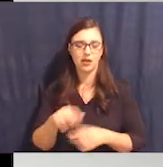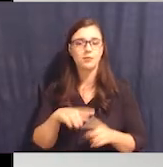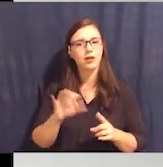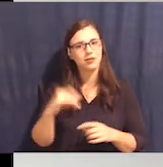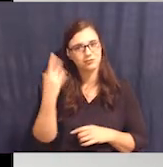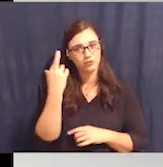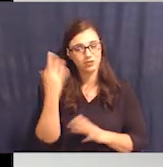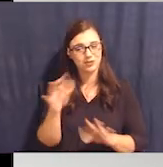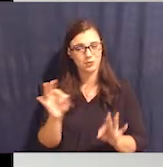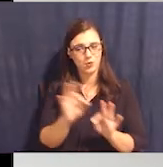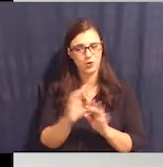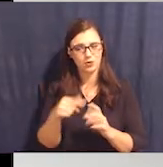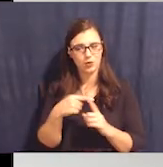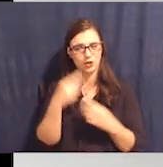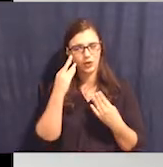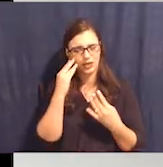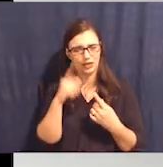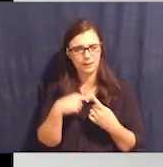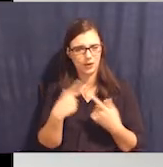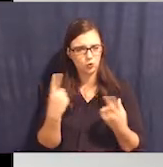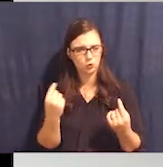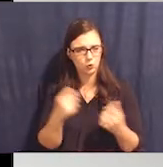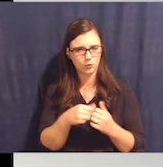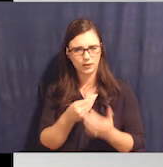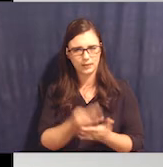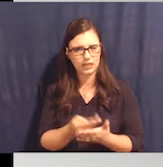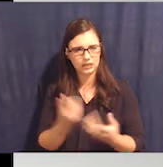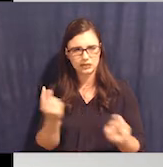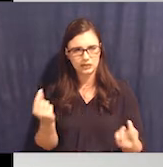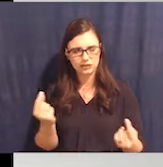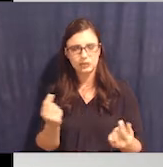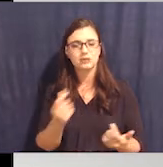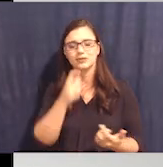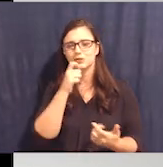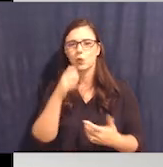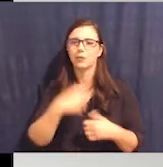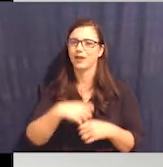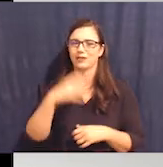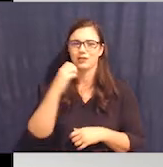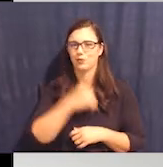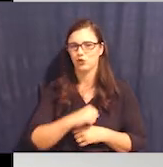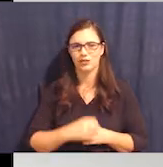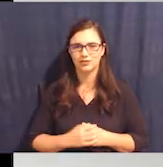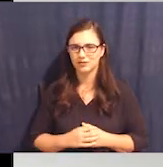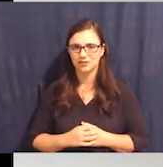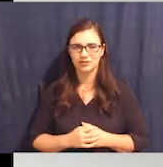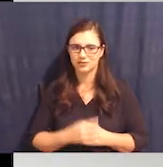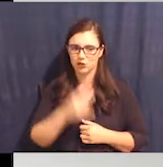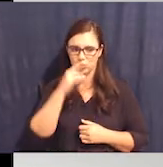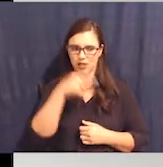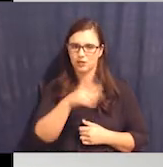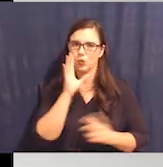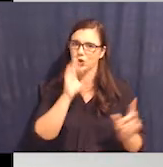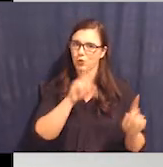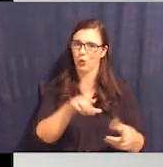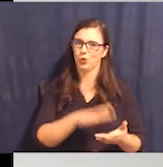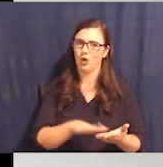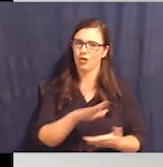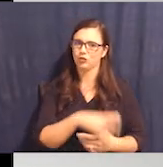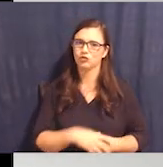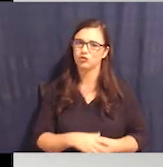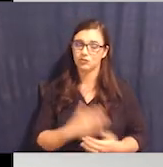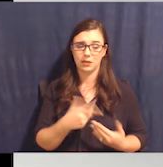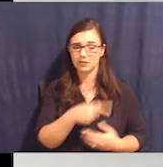that, but that's why it's important when you're thinking about what you're going to do with your money, to not make any assumptions that your child is going